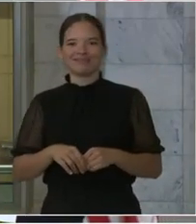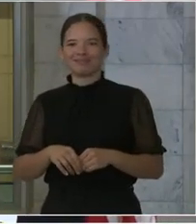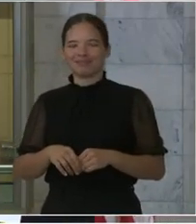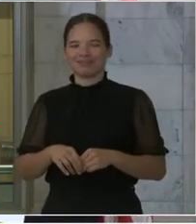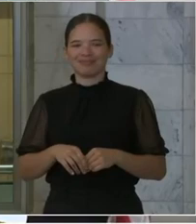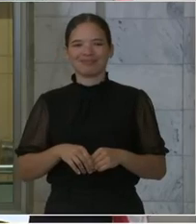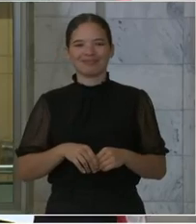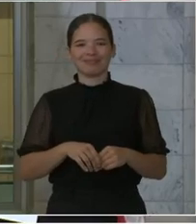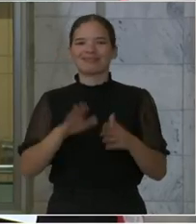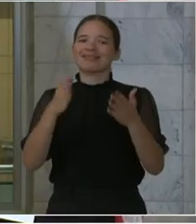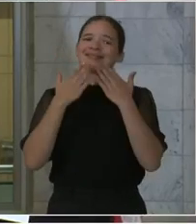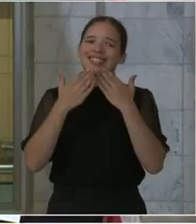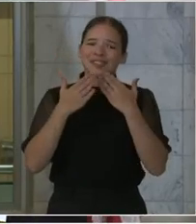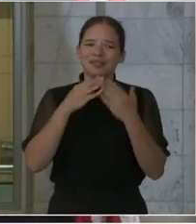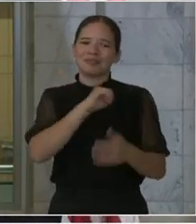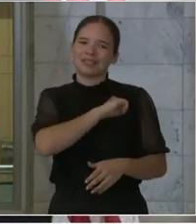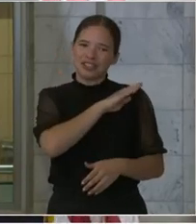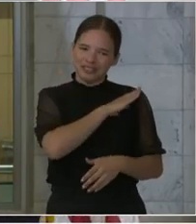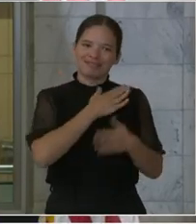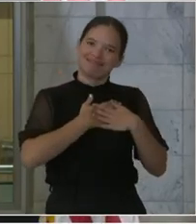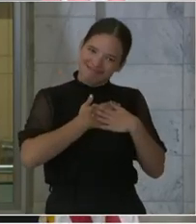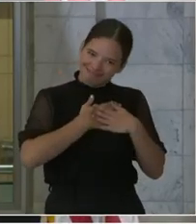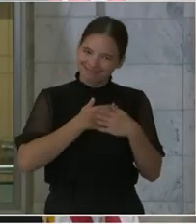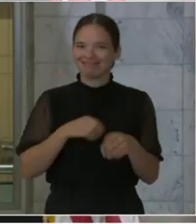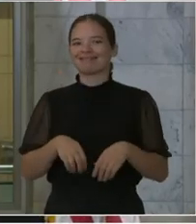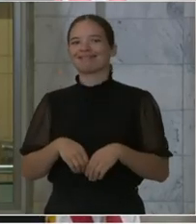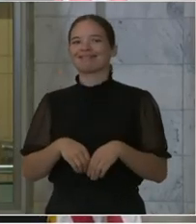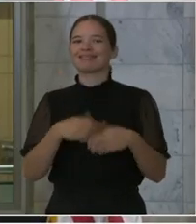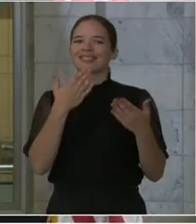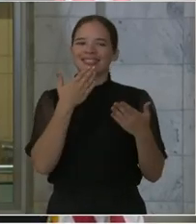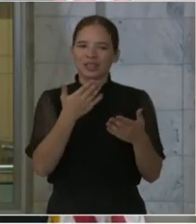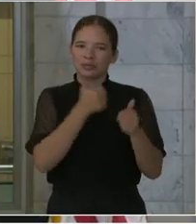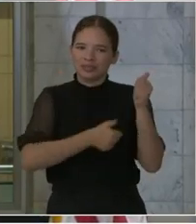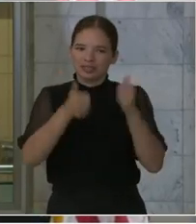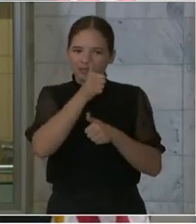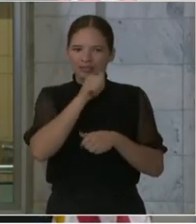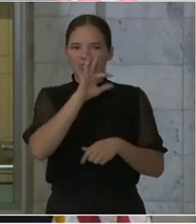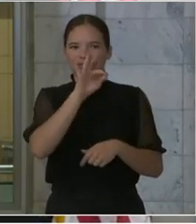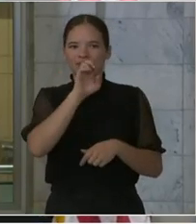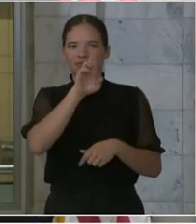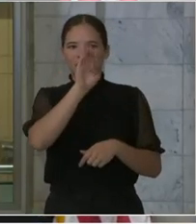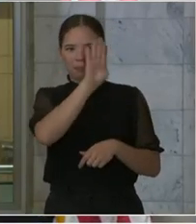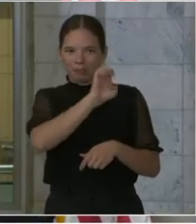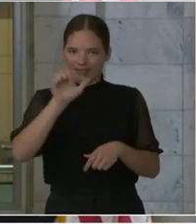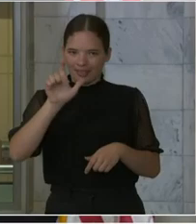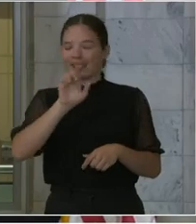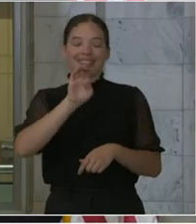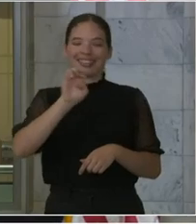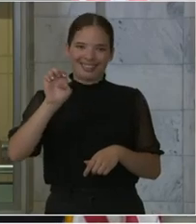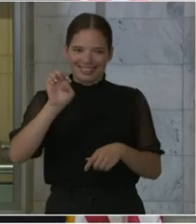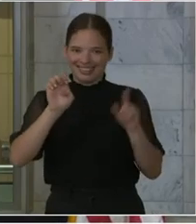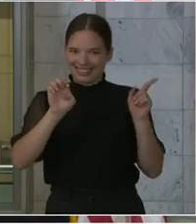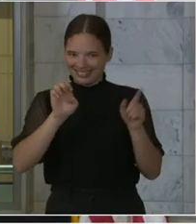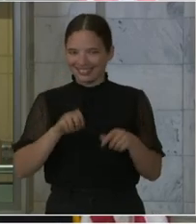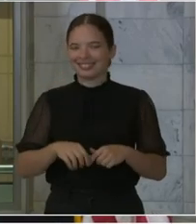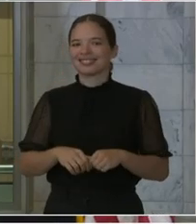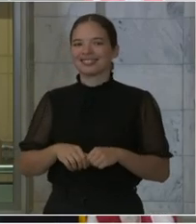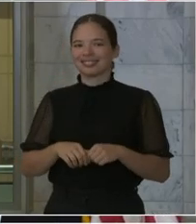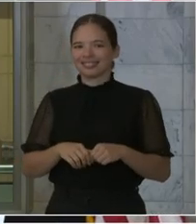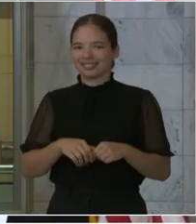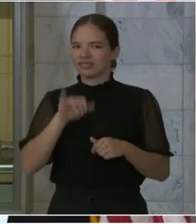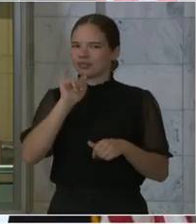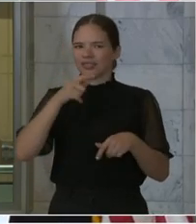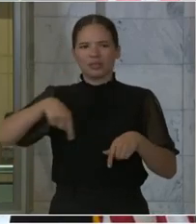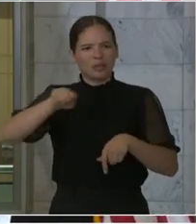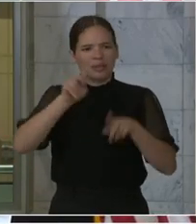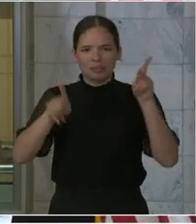Thank you, Mayor Bowser, Chancellor Farabee, Deputy Lindsay, invited guests. I'm Richard Jackson, President of